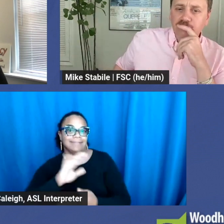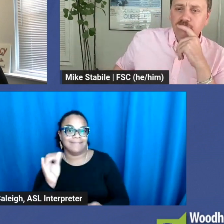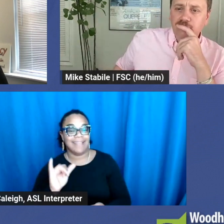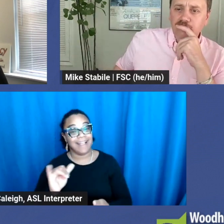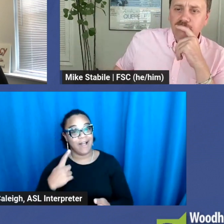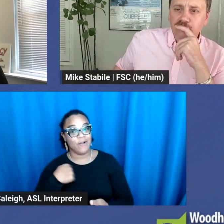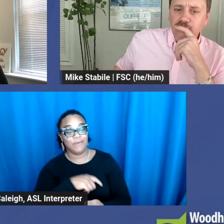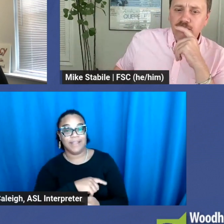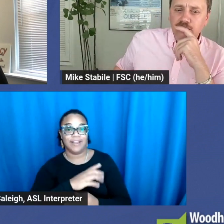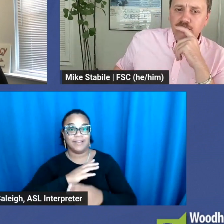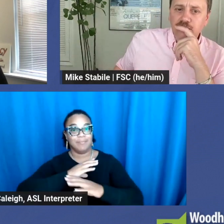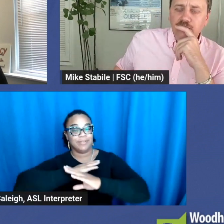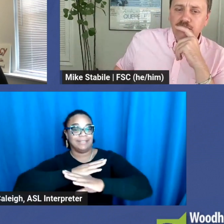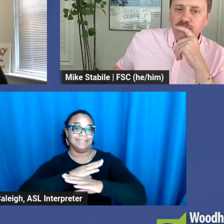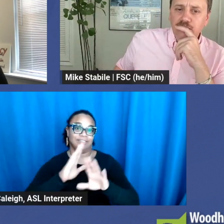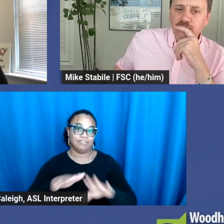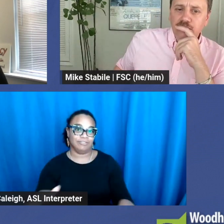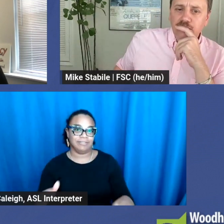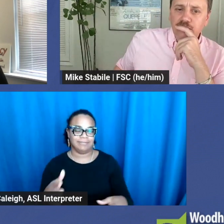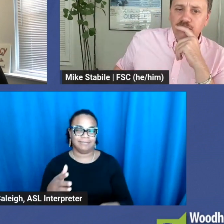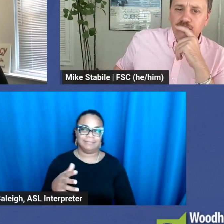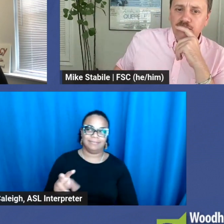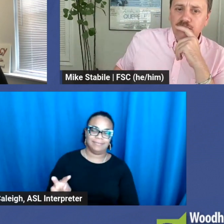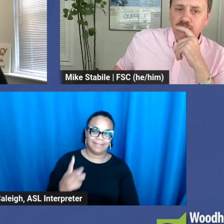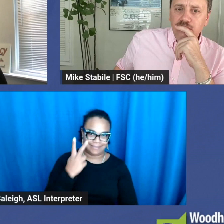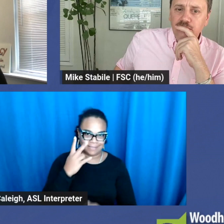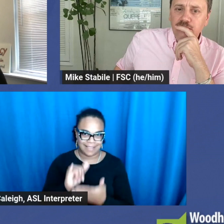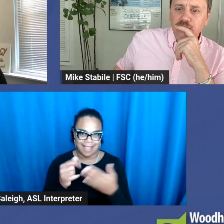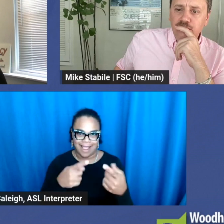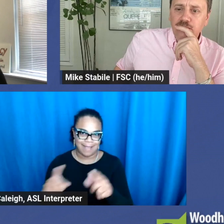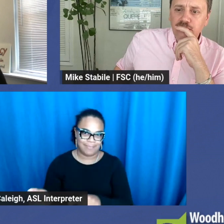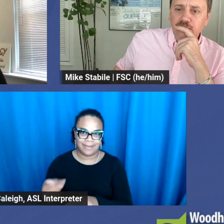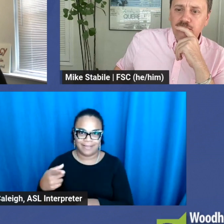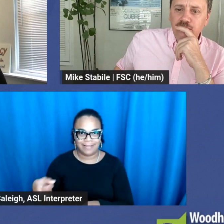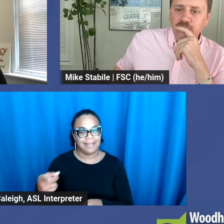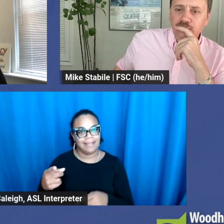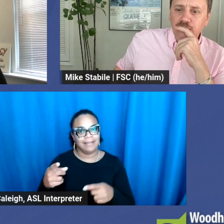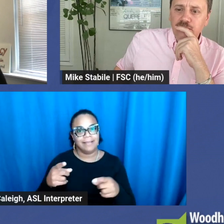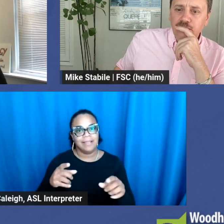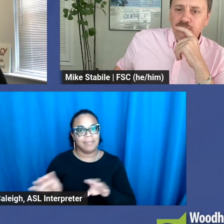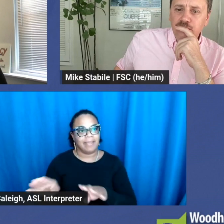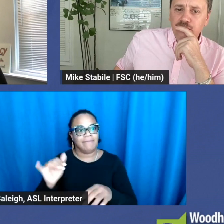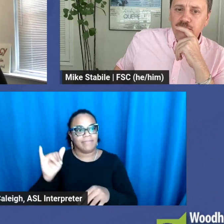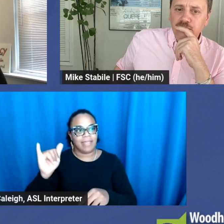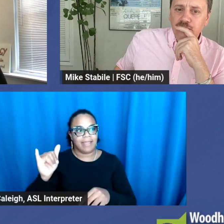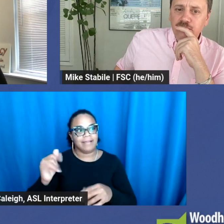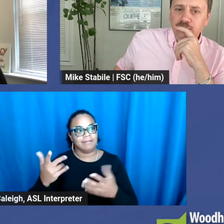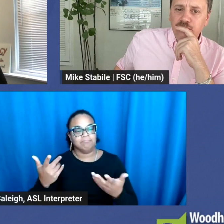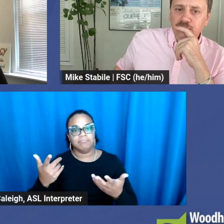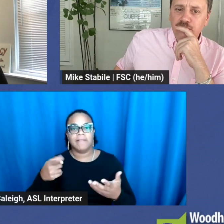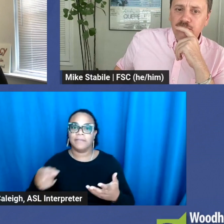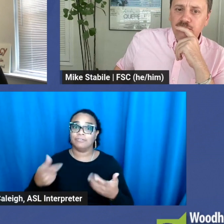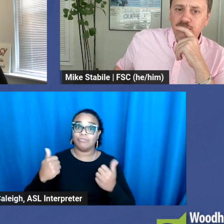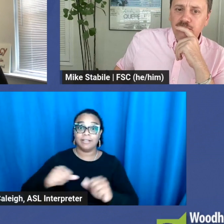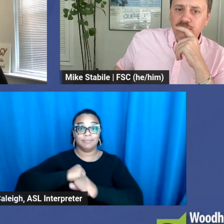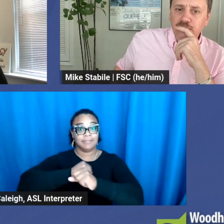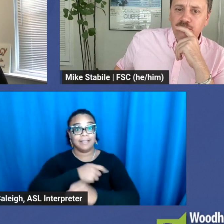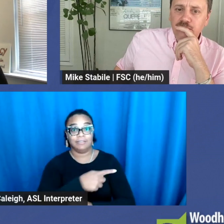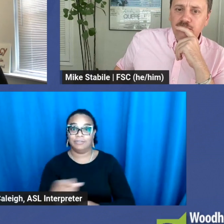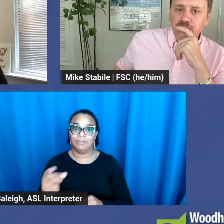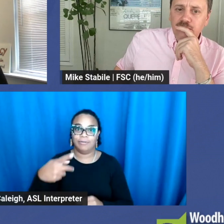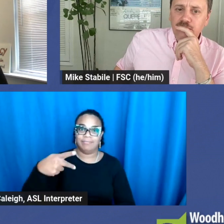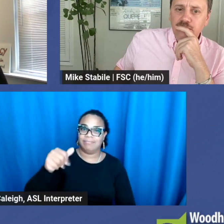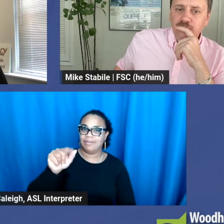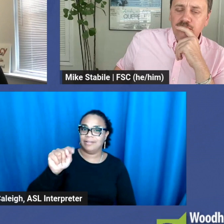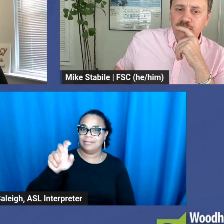see happening now, right? It's the sinister kind of paternalism that wraps around scare tactics that Emma and Mike have already brought